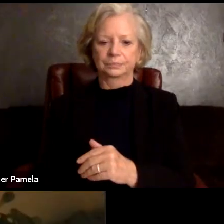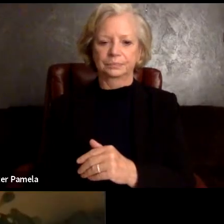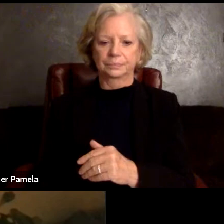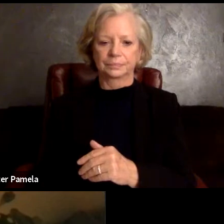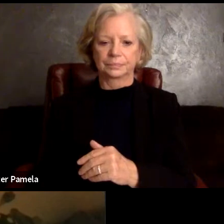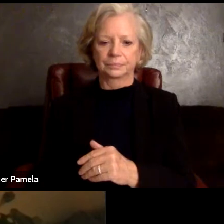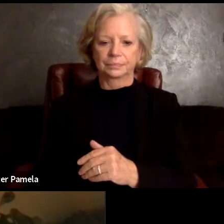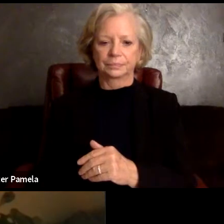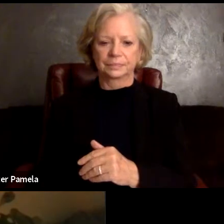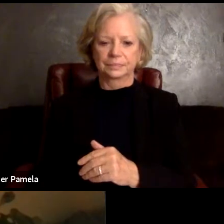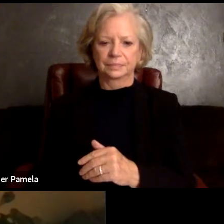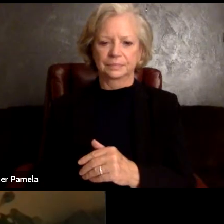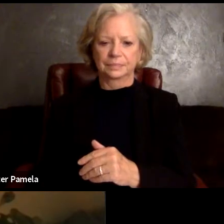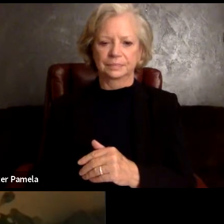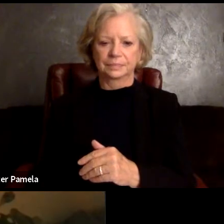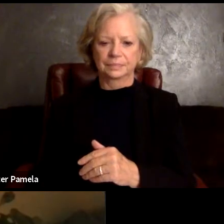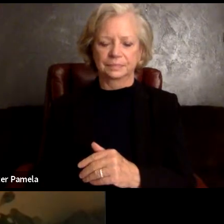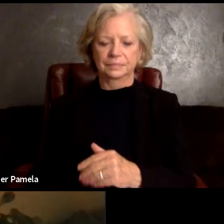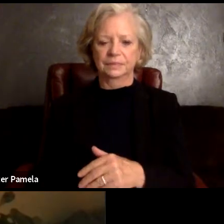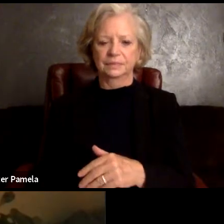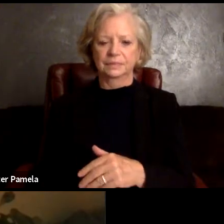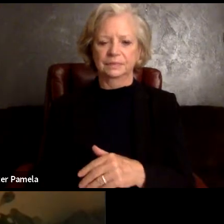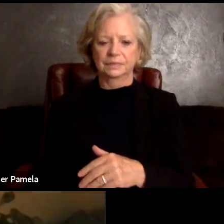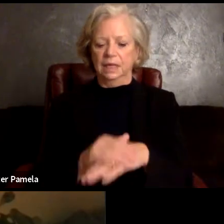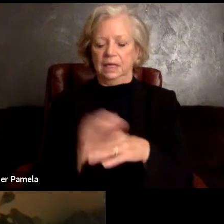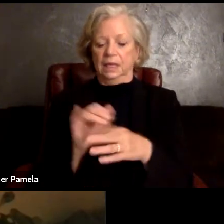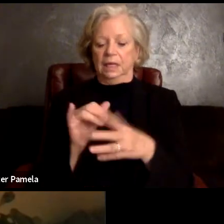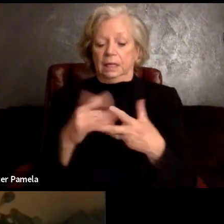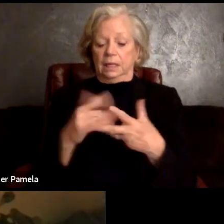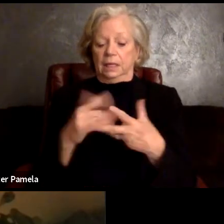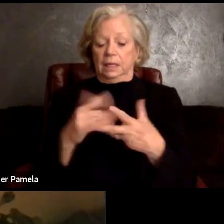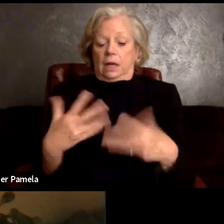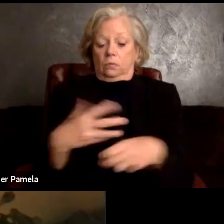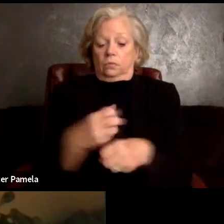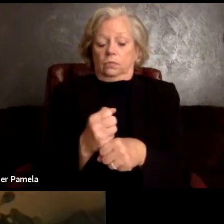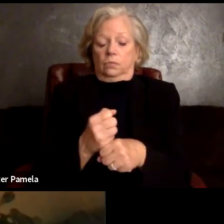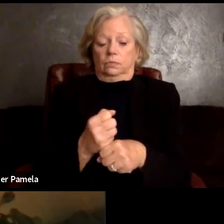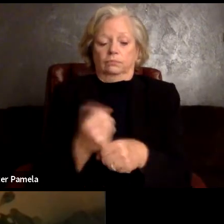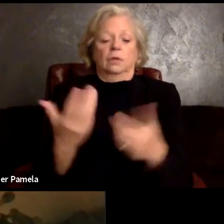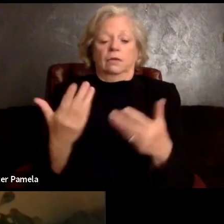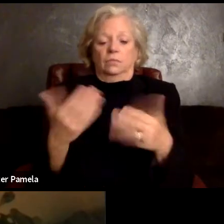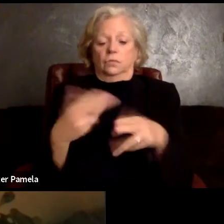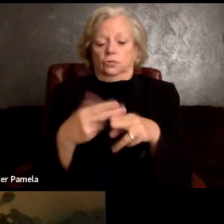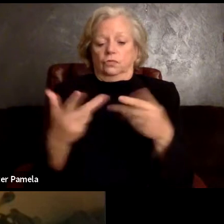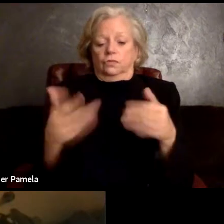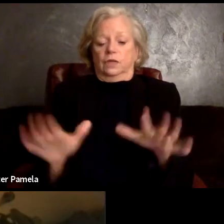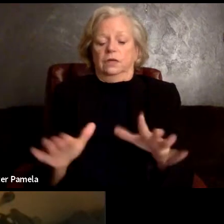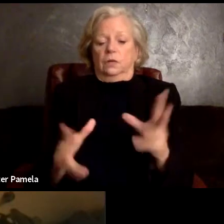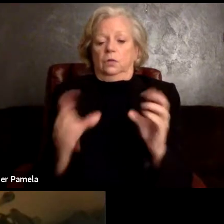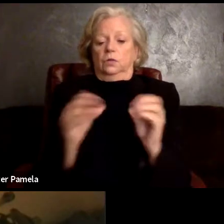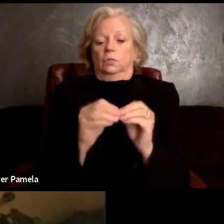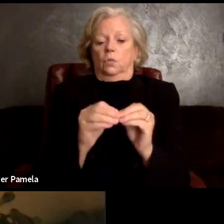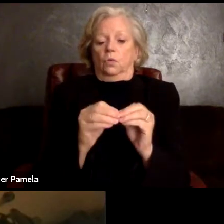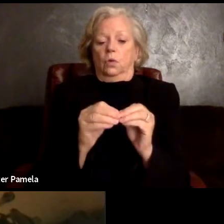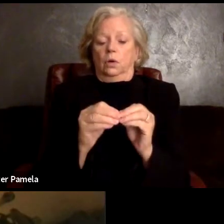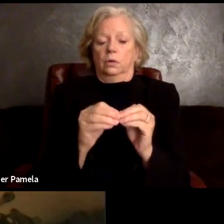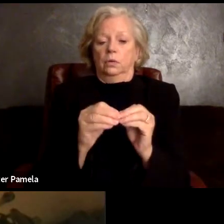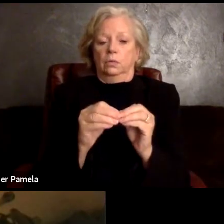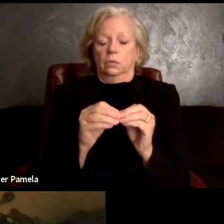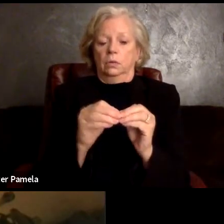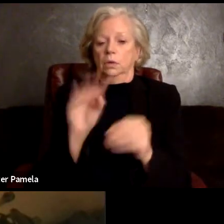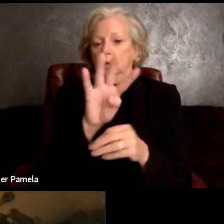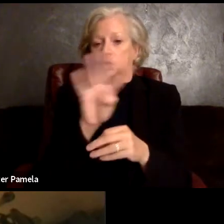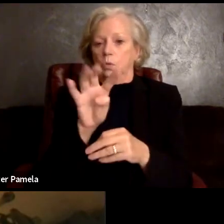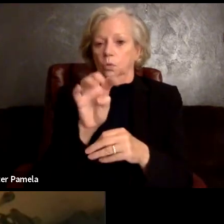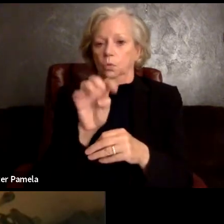wraps up all that we wanted to share with you all, and there are more questions I think that you